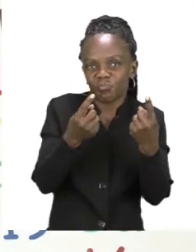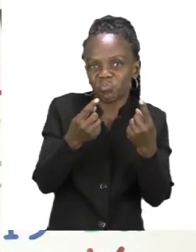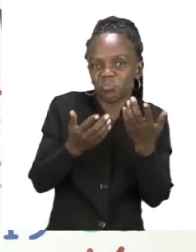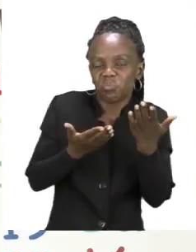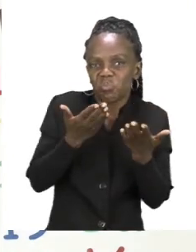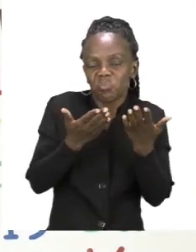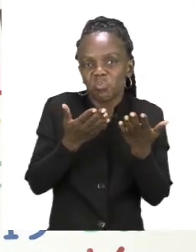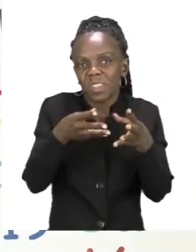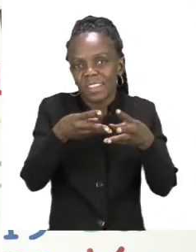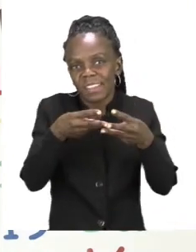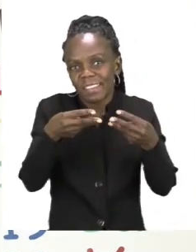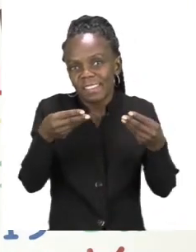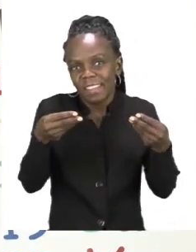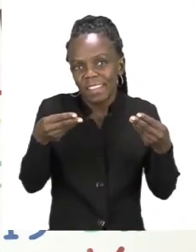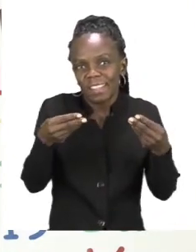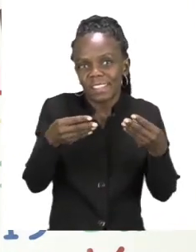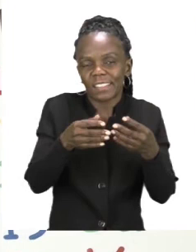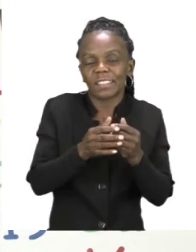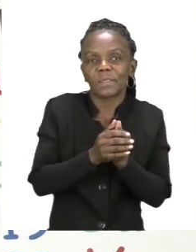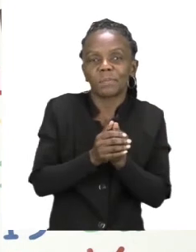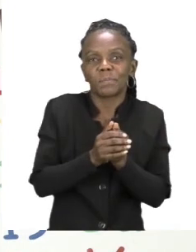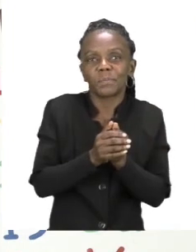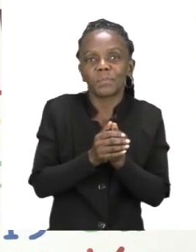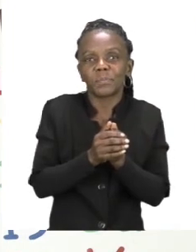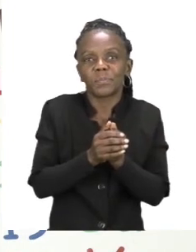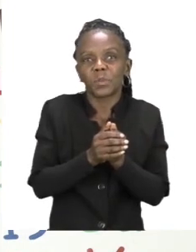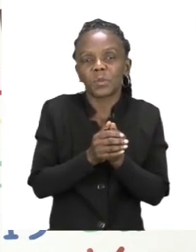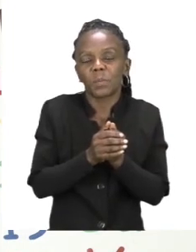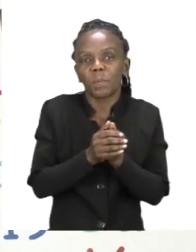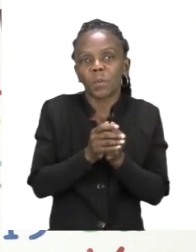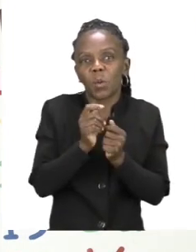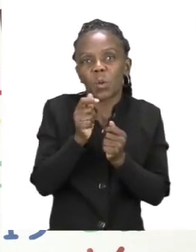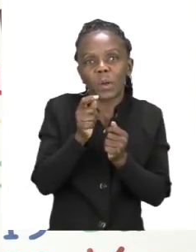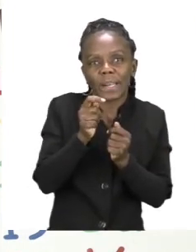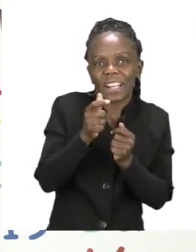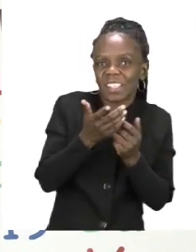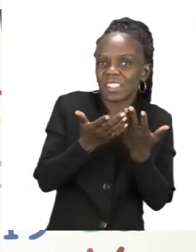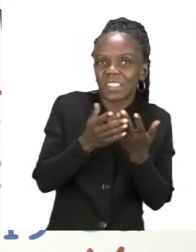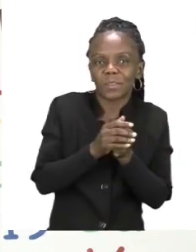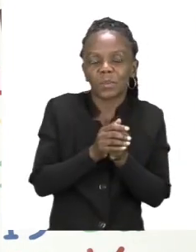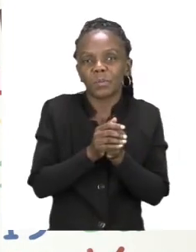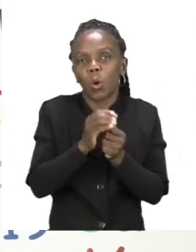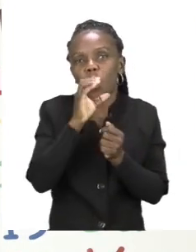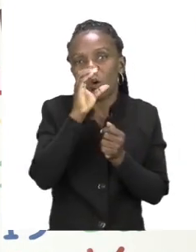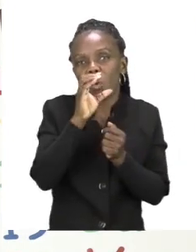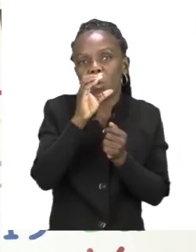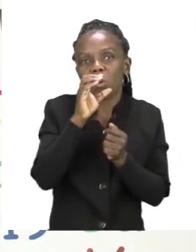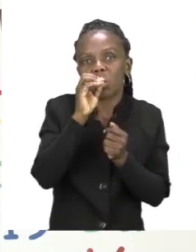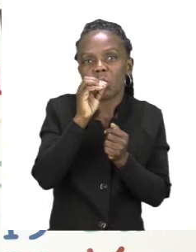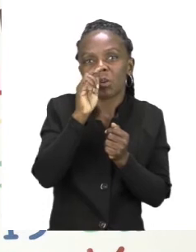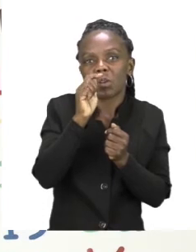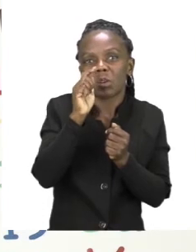rice. You can even use cotton. Just anything that will help stick on the paper.